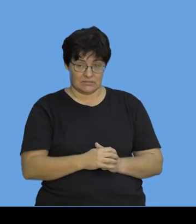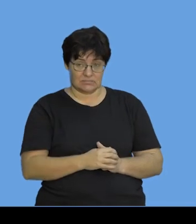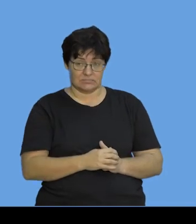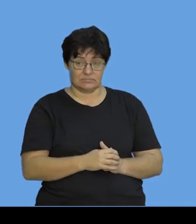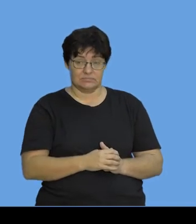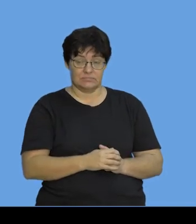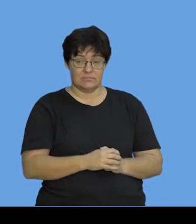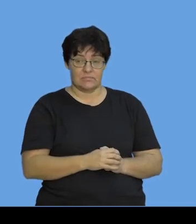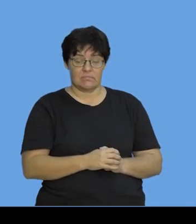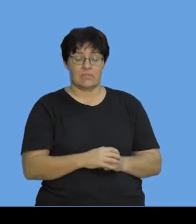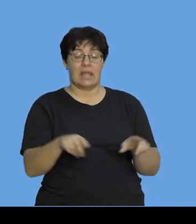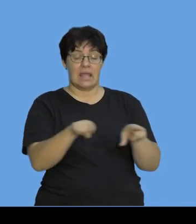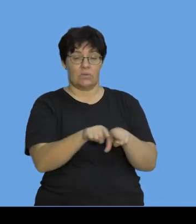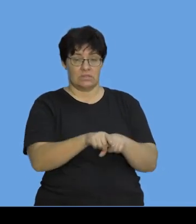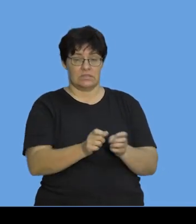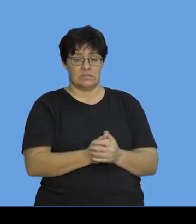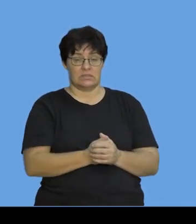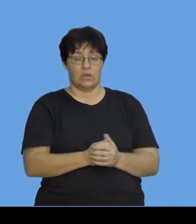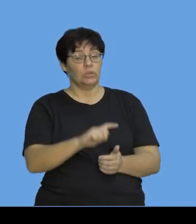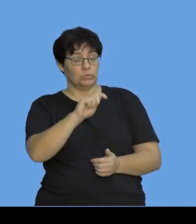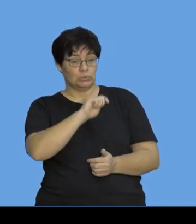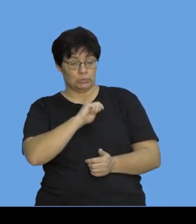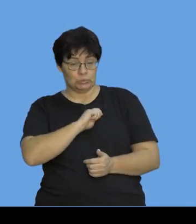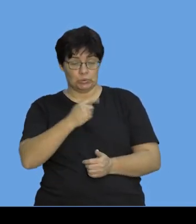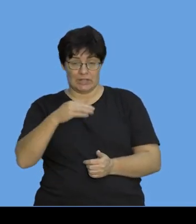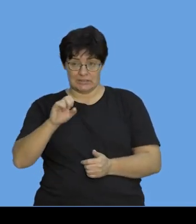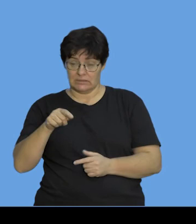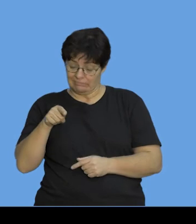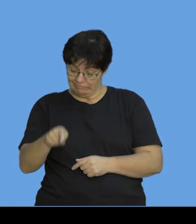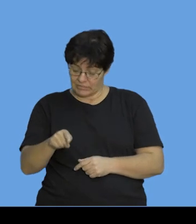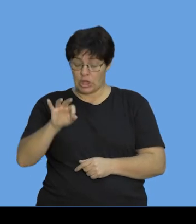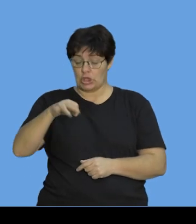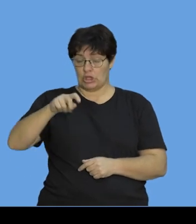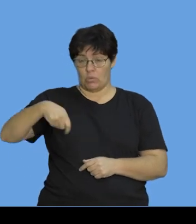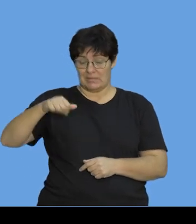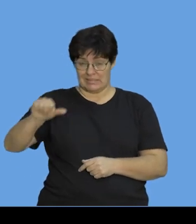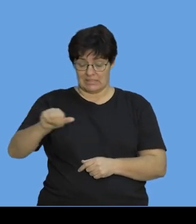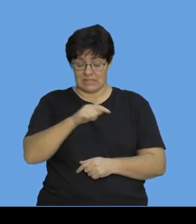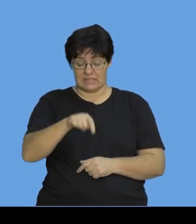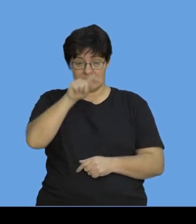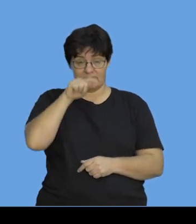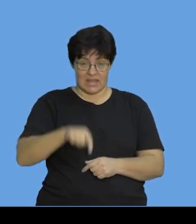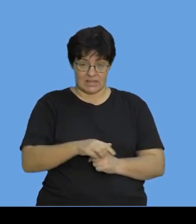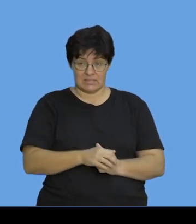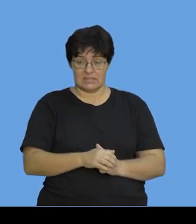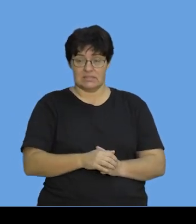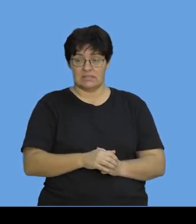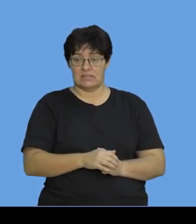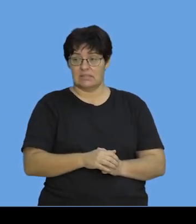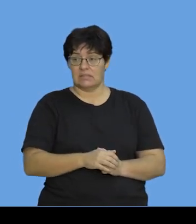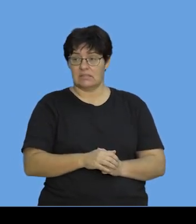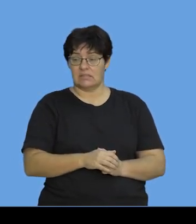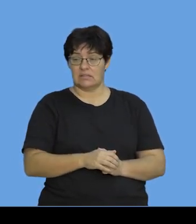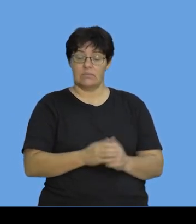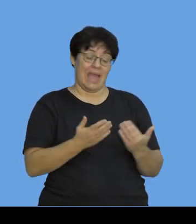equals to the actual yield, which is 13,6, okay, divided by the expected one, which is